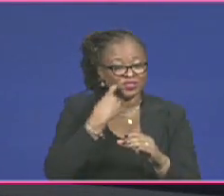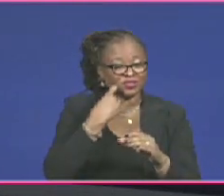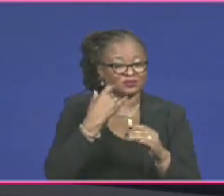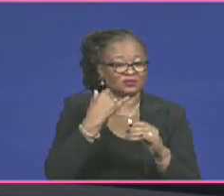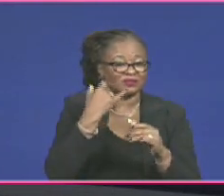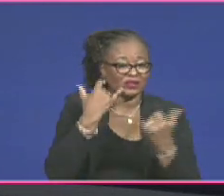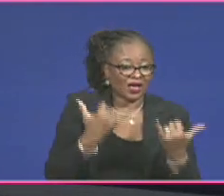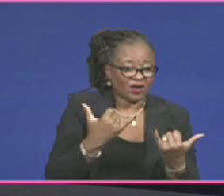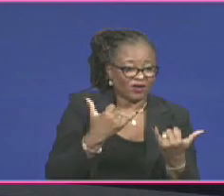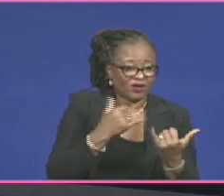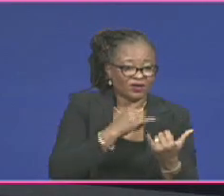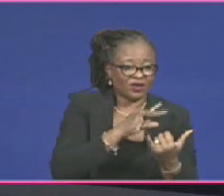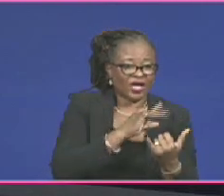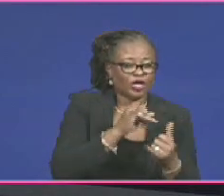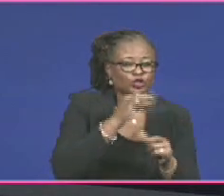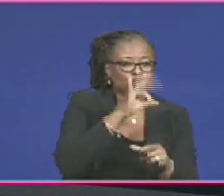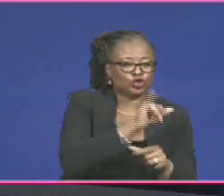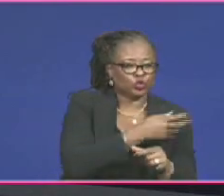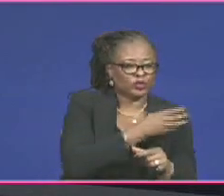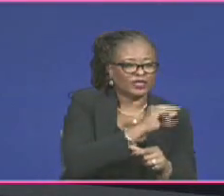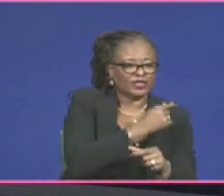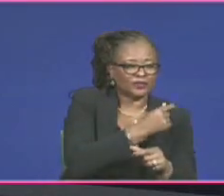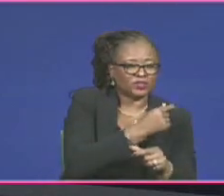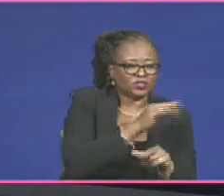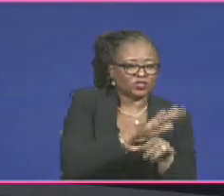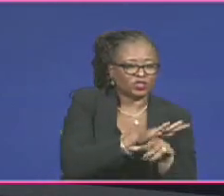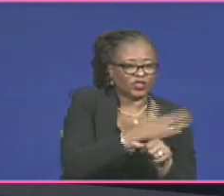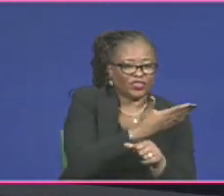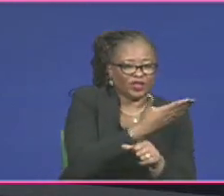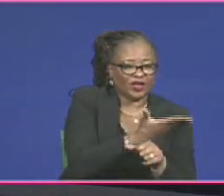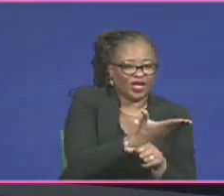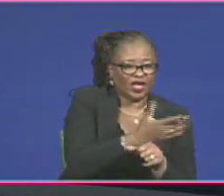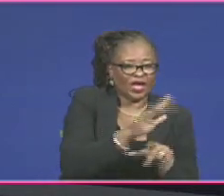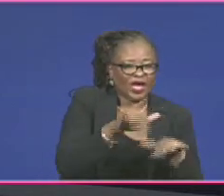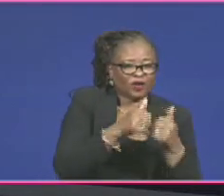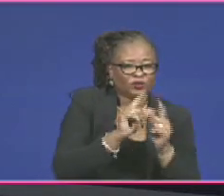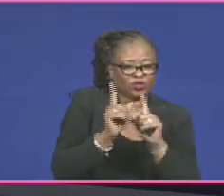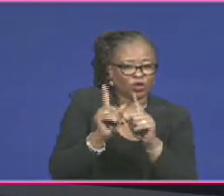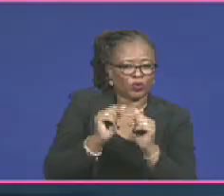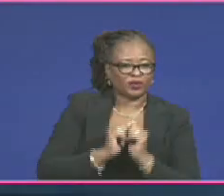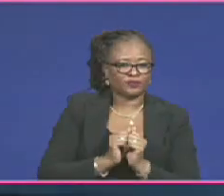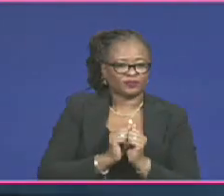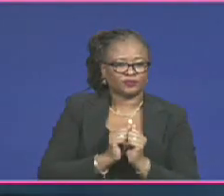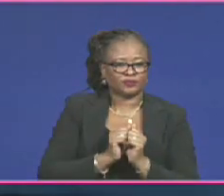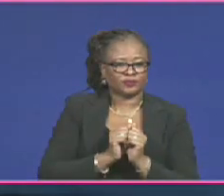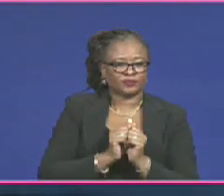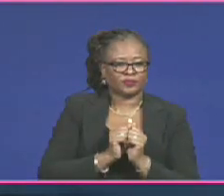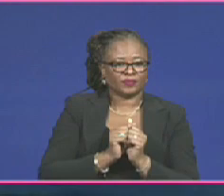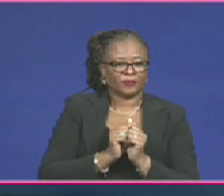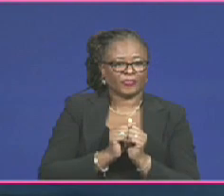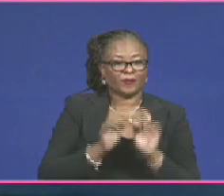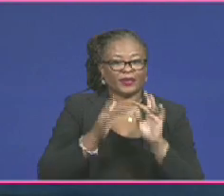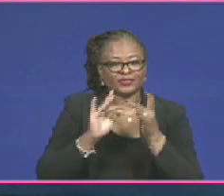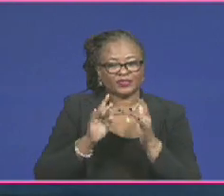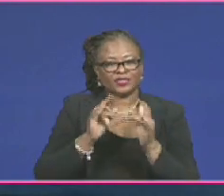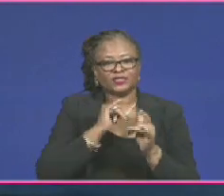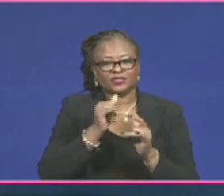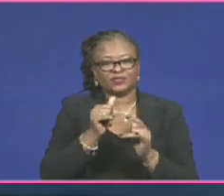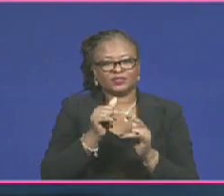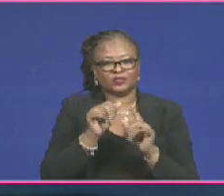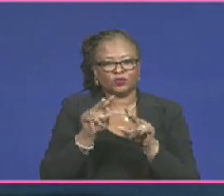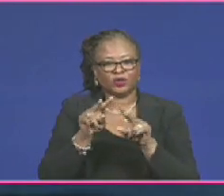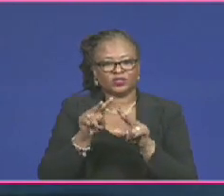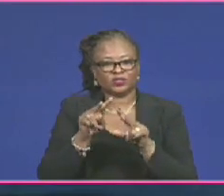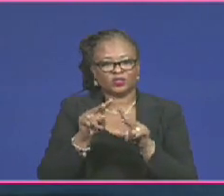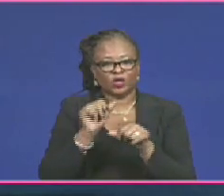Farquharson Center. Our Julian Gibson is there now. Julian, how's it going? Kelsey, according to my engineer, Steve Williams, you know, his watch hasn't